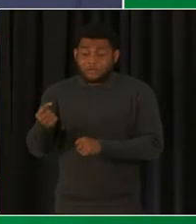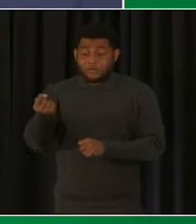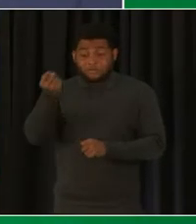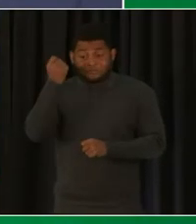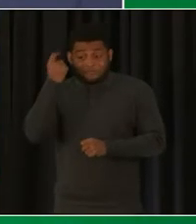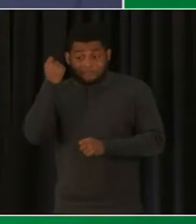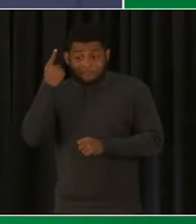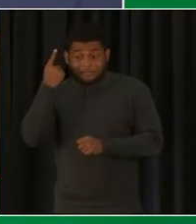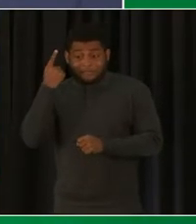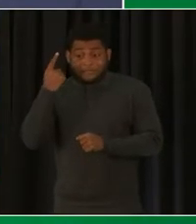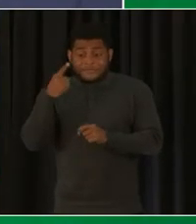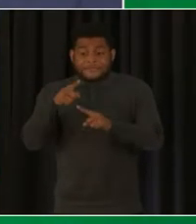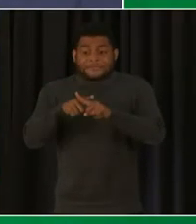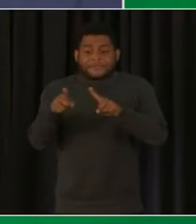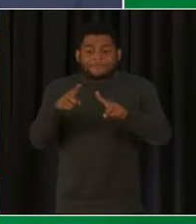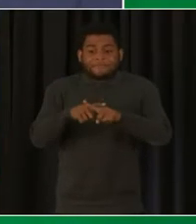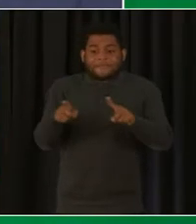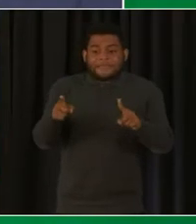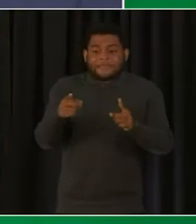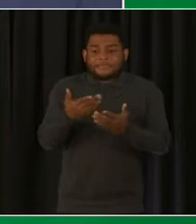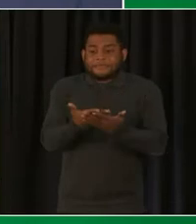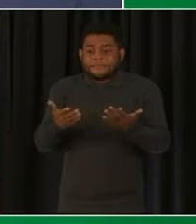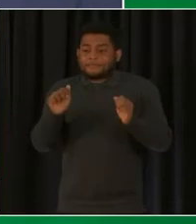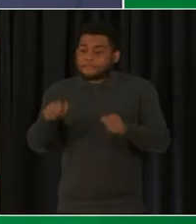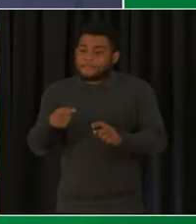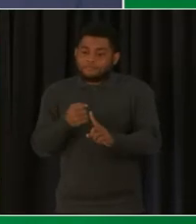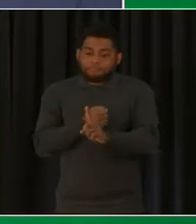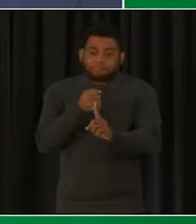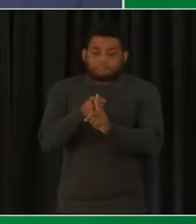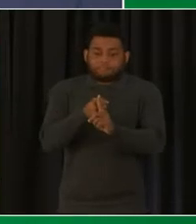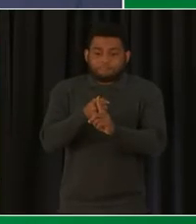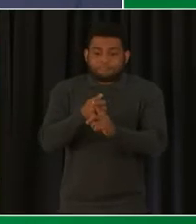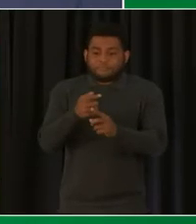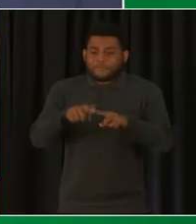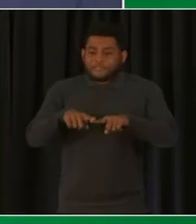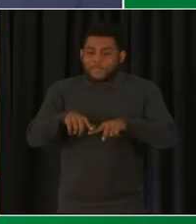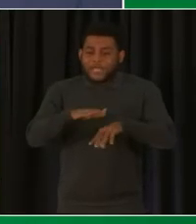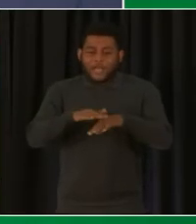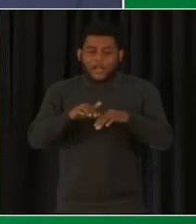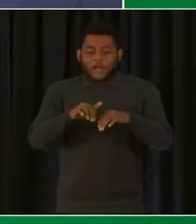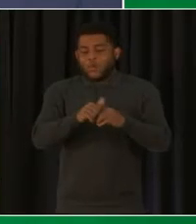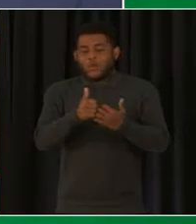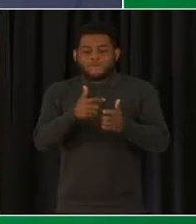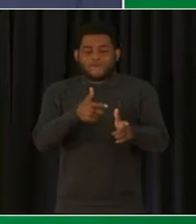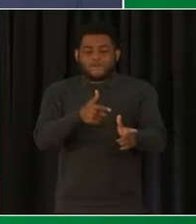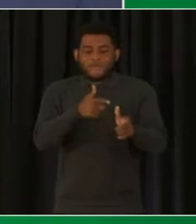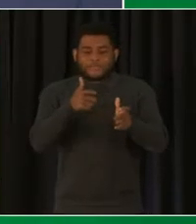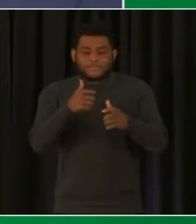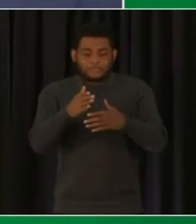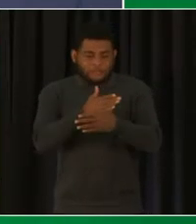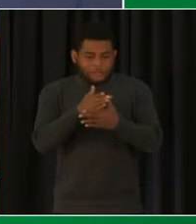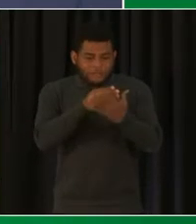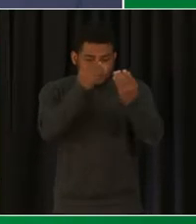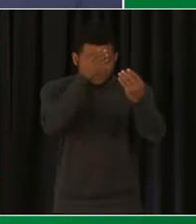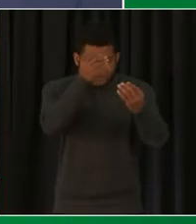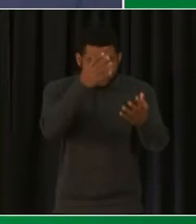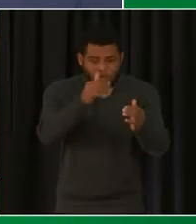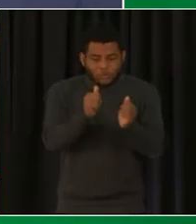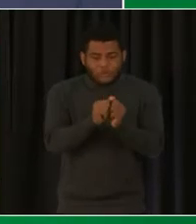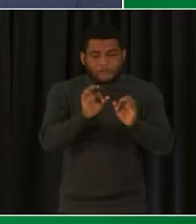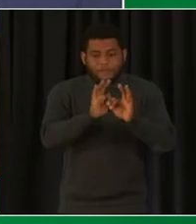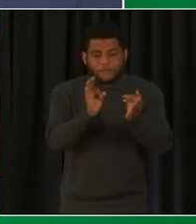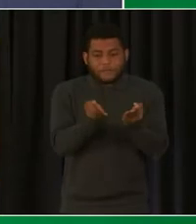are a number of factors that determine how quickly we're able to share that information with